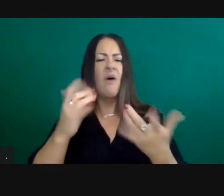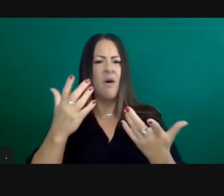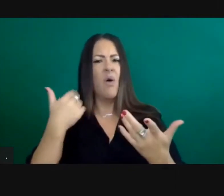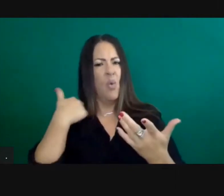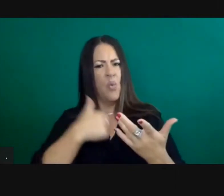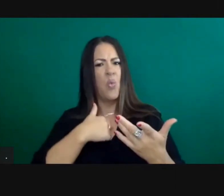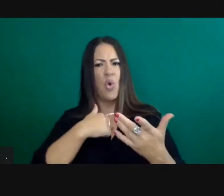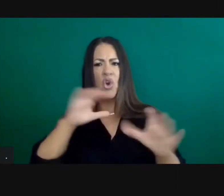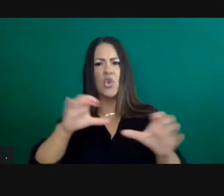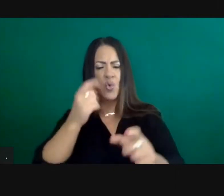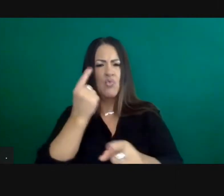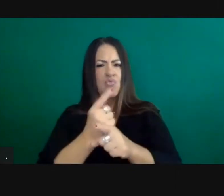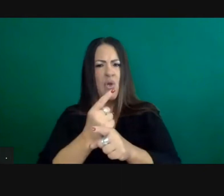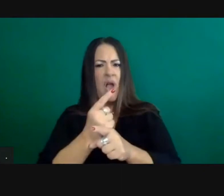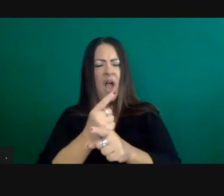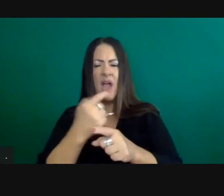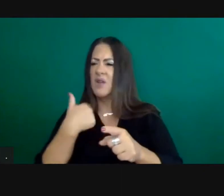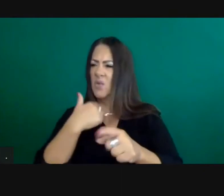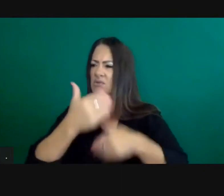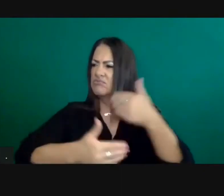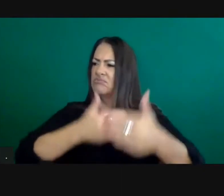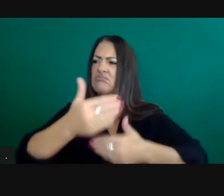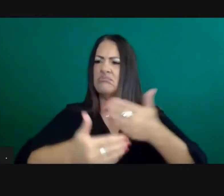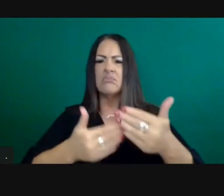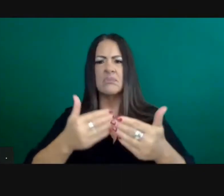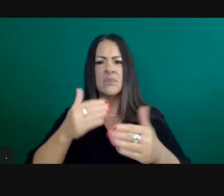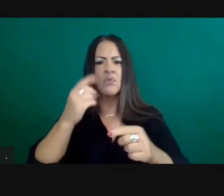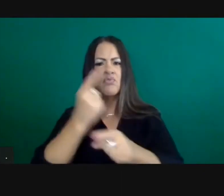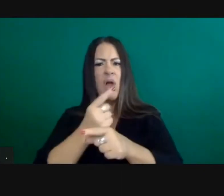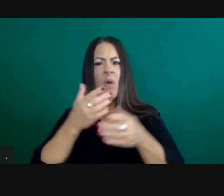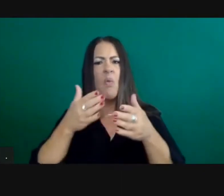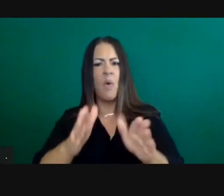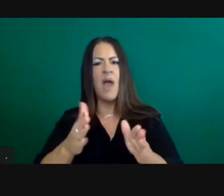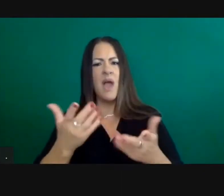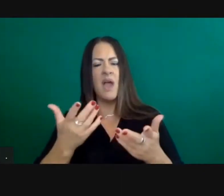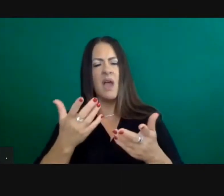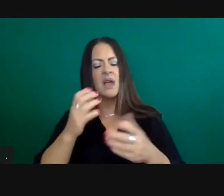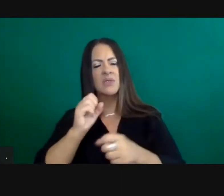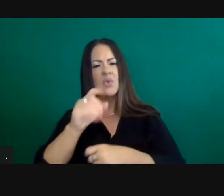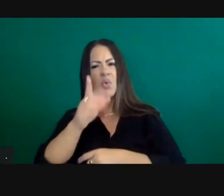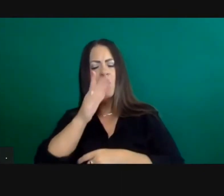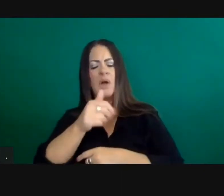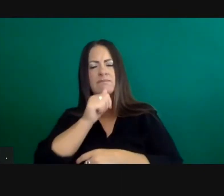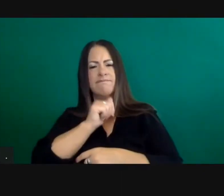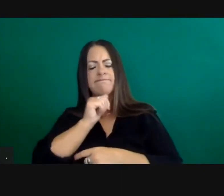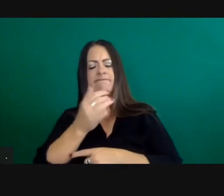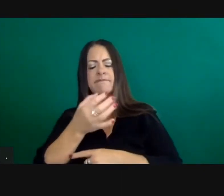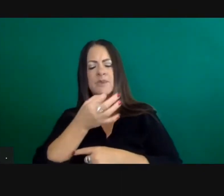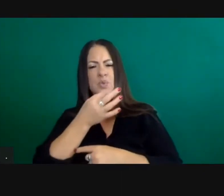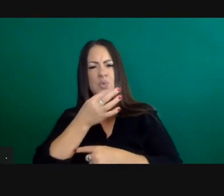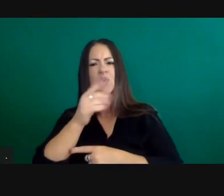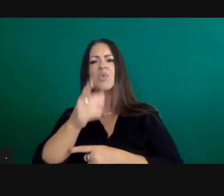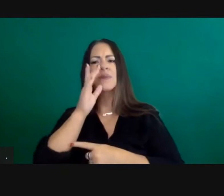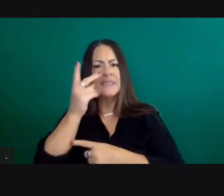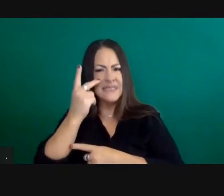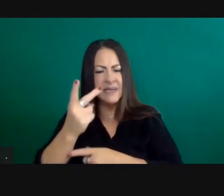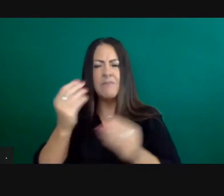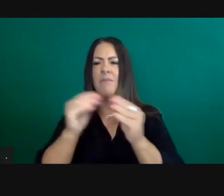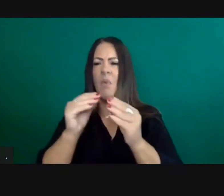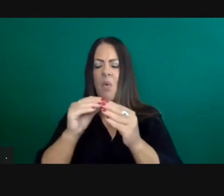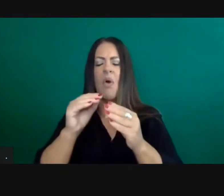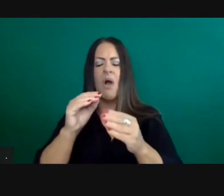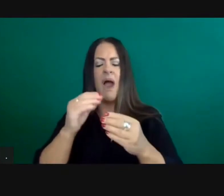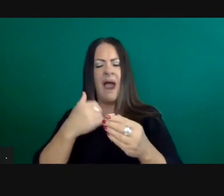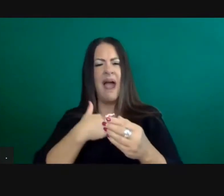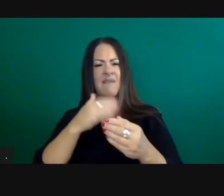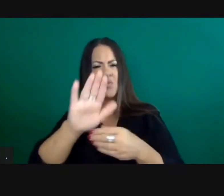the right things to get transmission down, and that we will soon see more communities and businesses